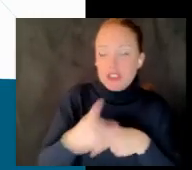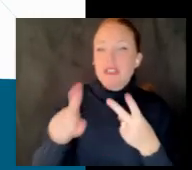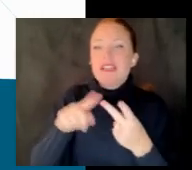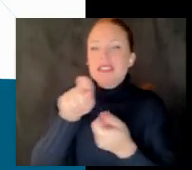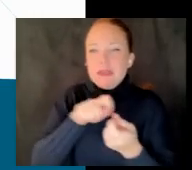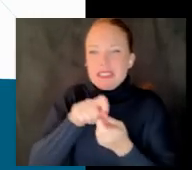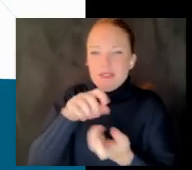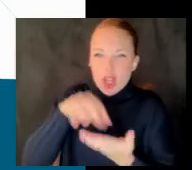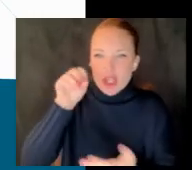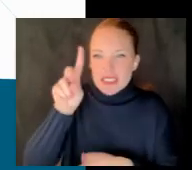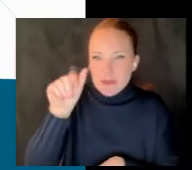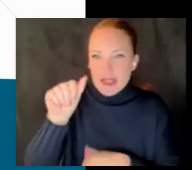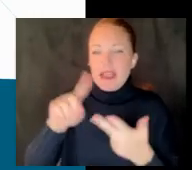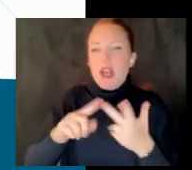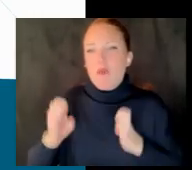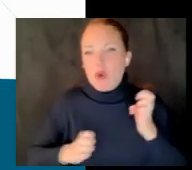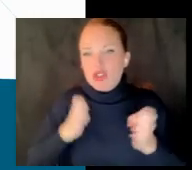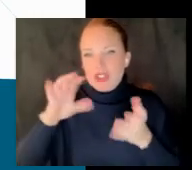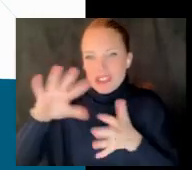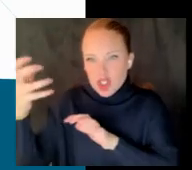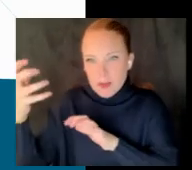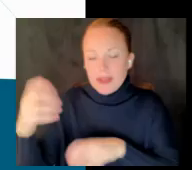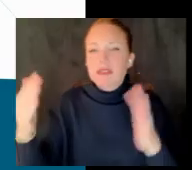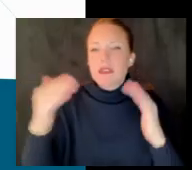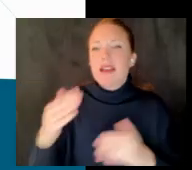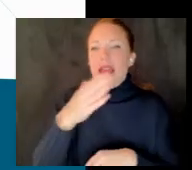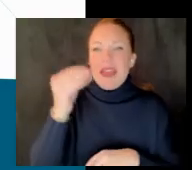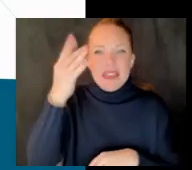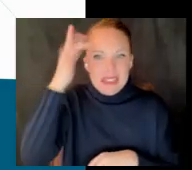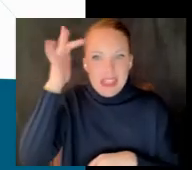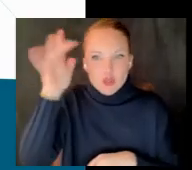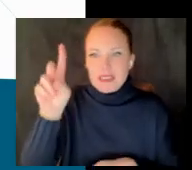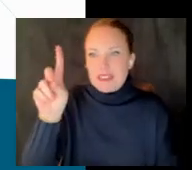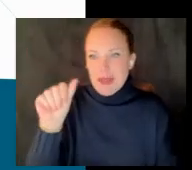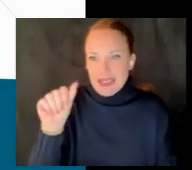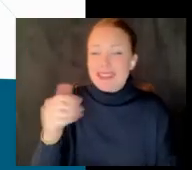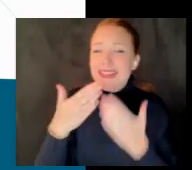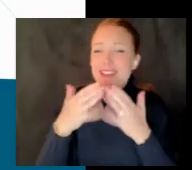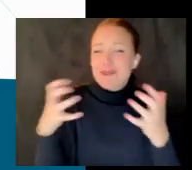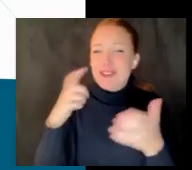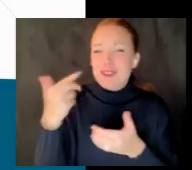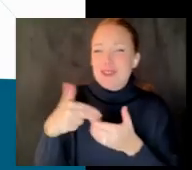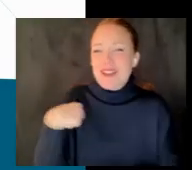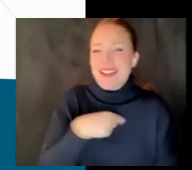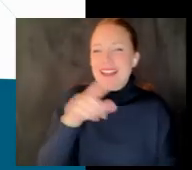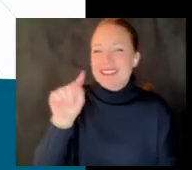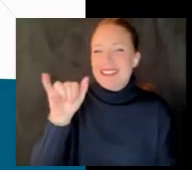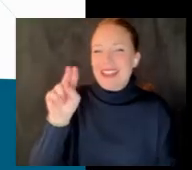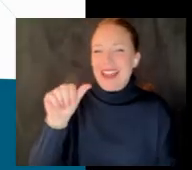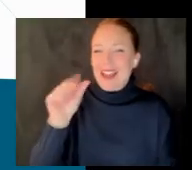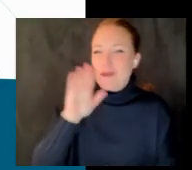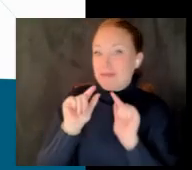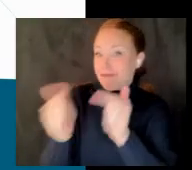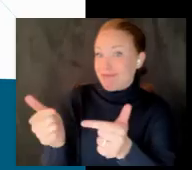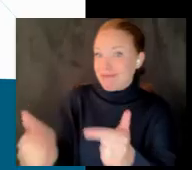disabilities, emotional disturbance, and intellectual disabilities. Thank you so much for being here today, Tina. I will now turn it over to